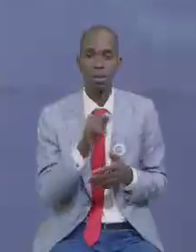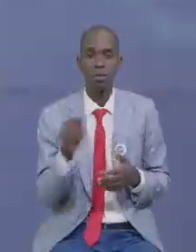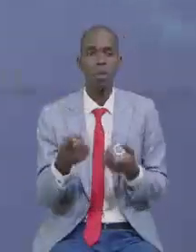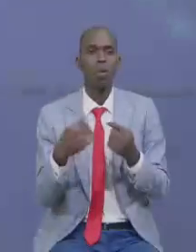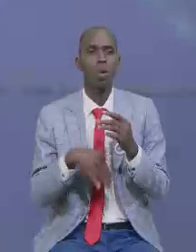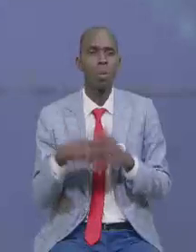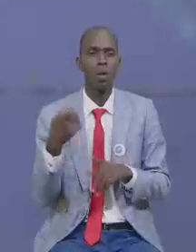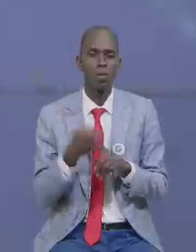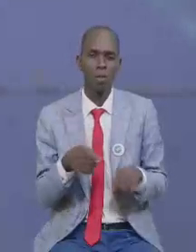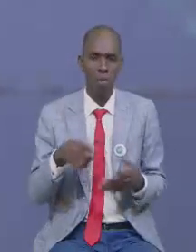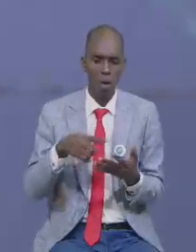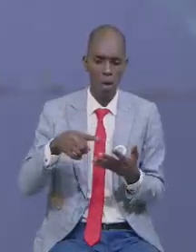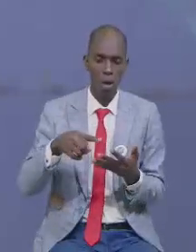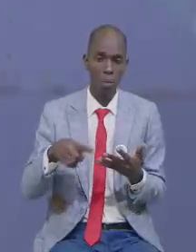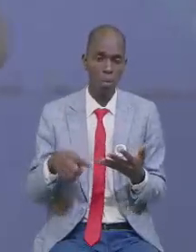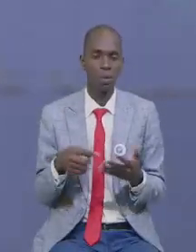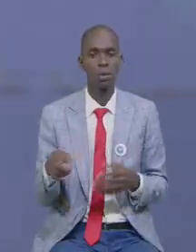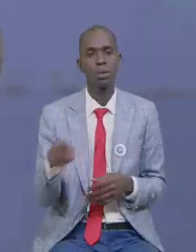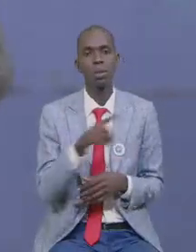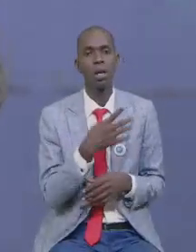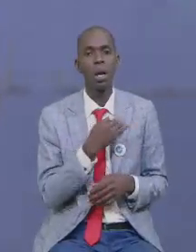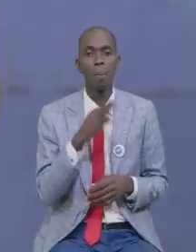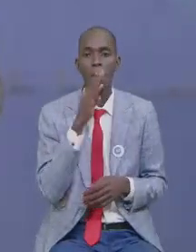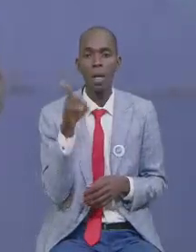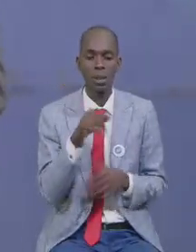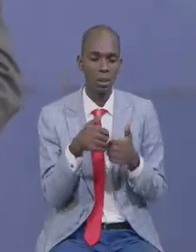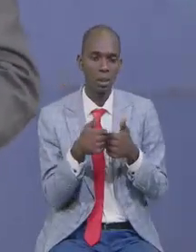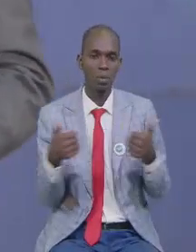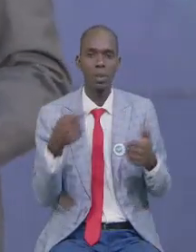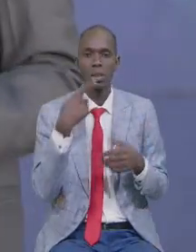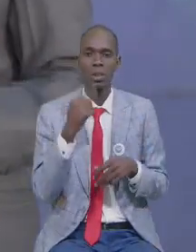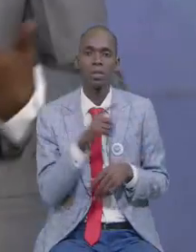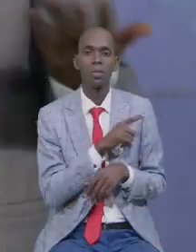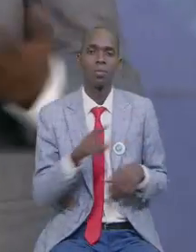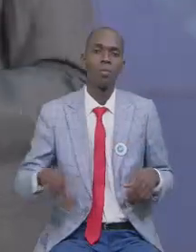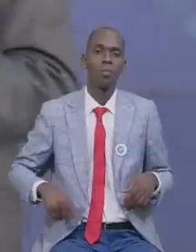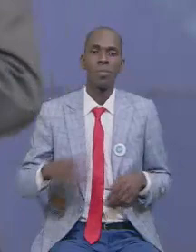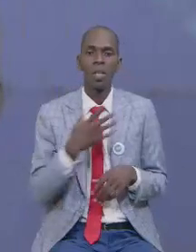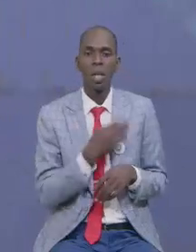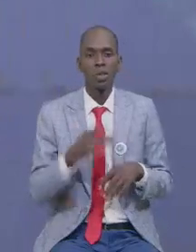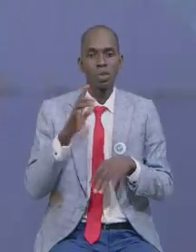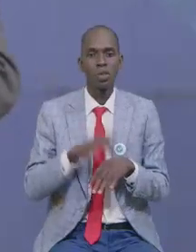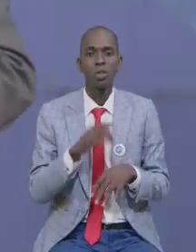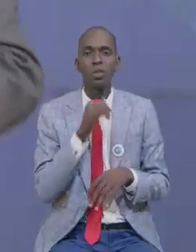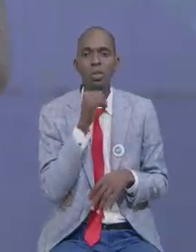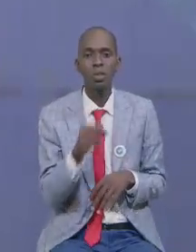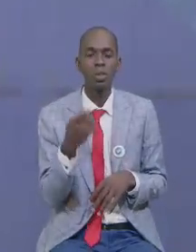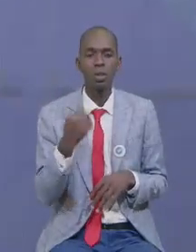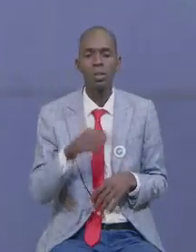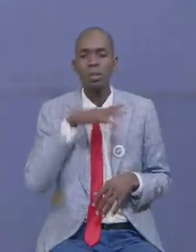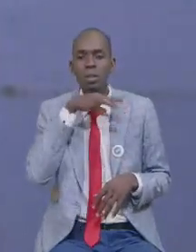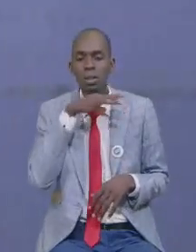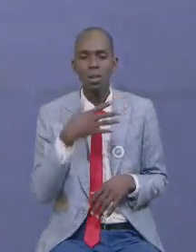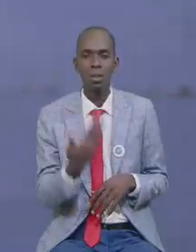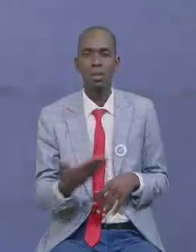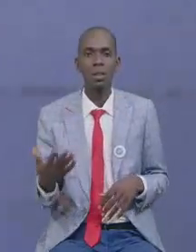among them and be ye separate, says the Lord, and touch not the unclean thing. And